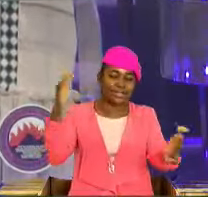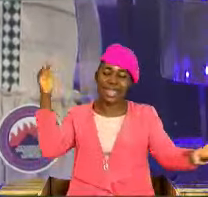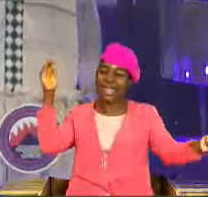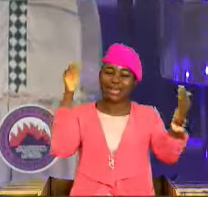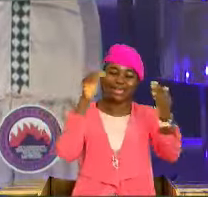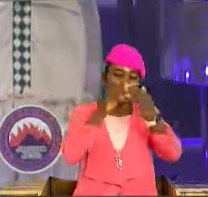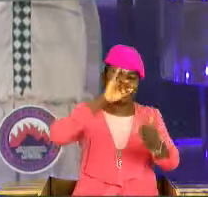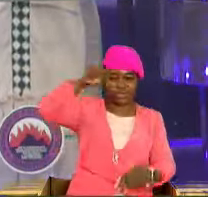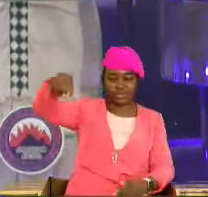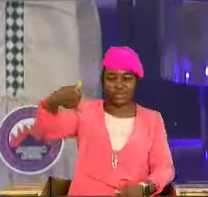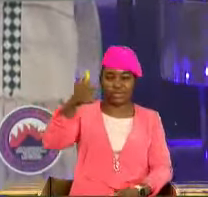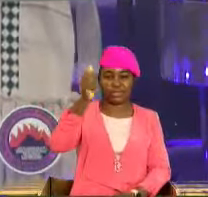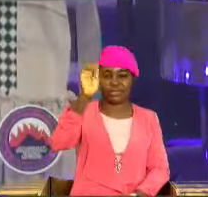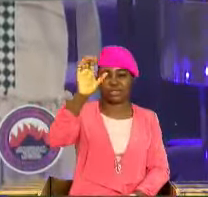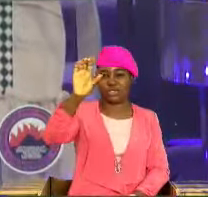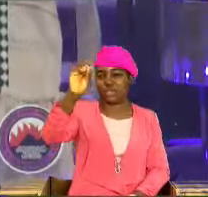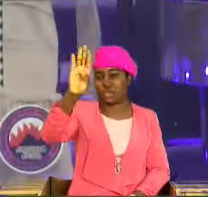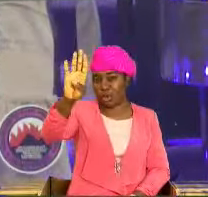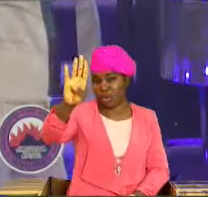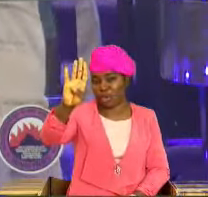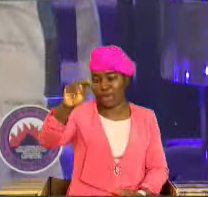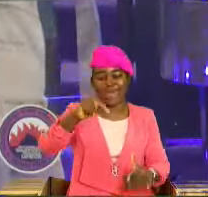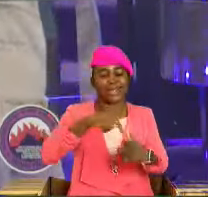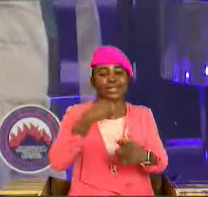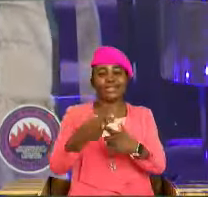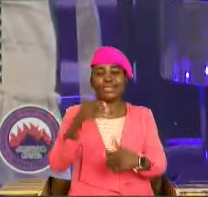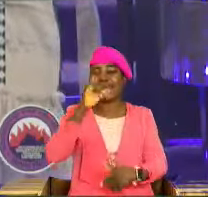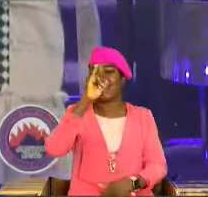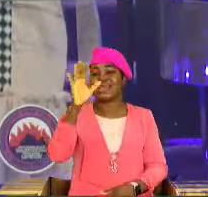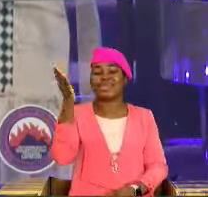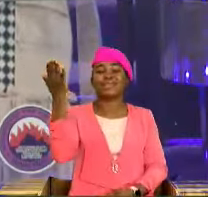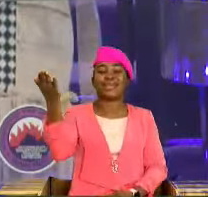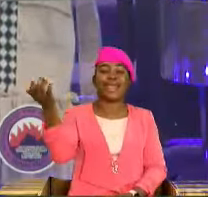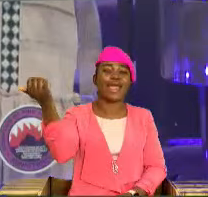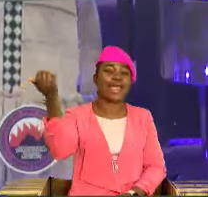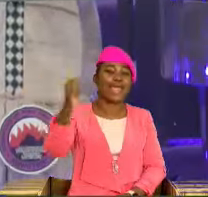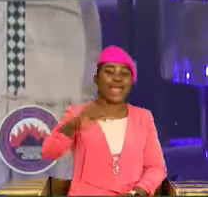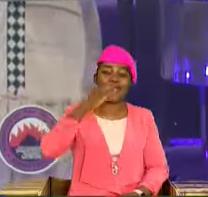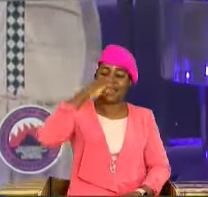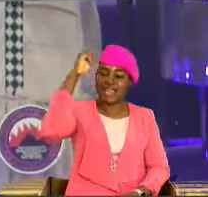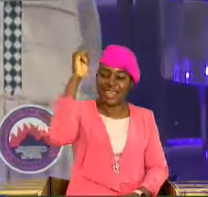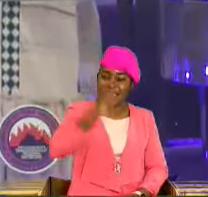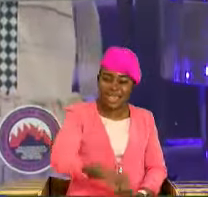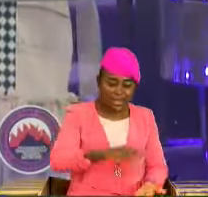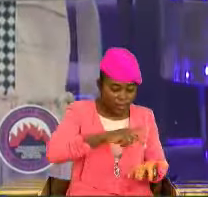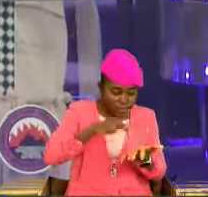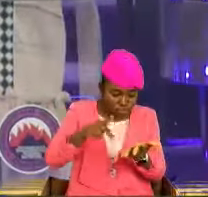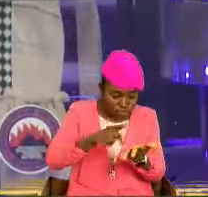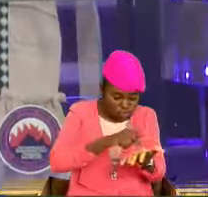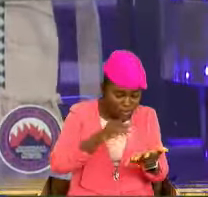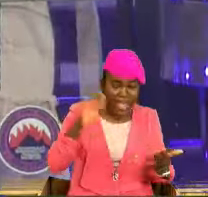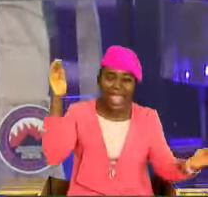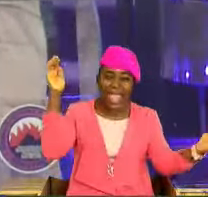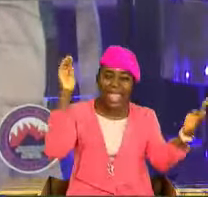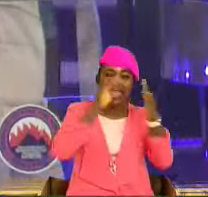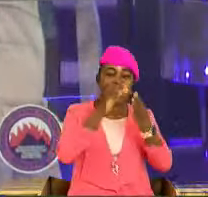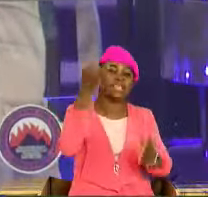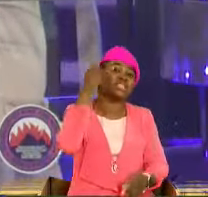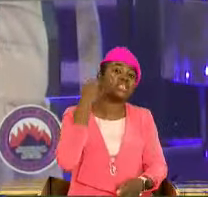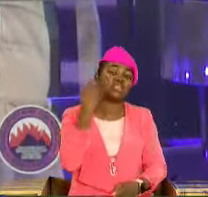Jacob neither is there any divination against Israel according to